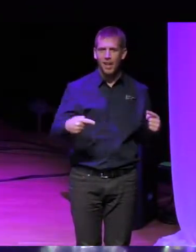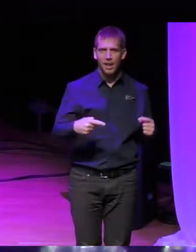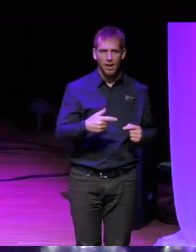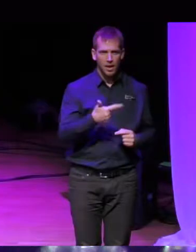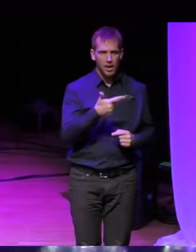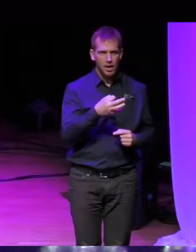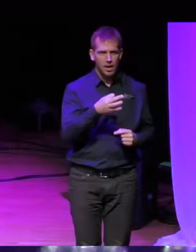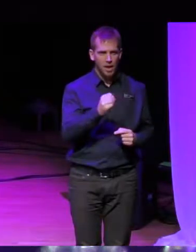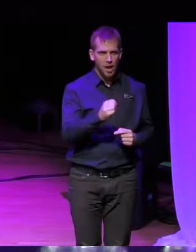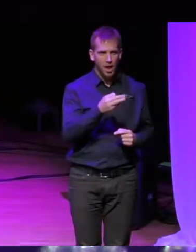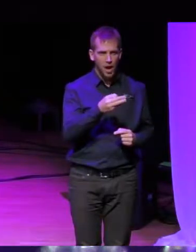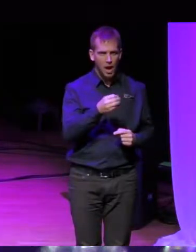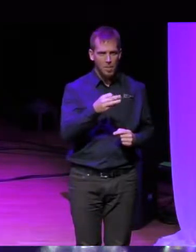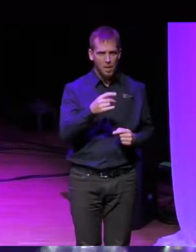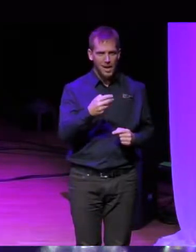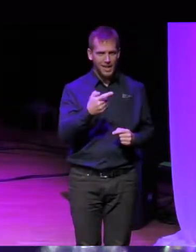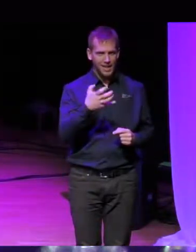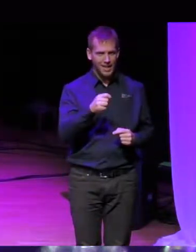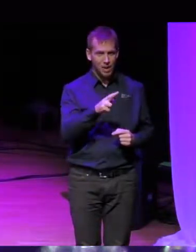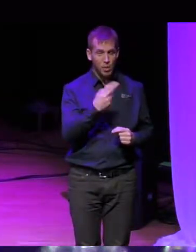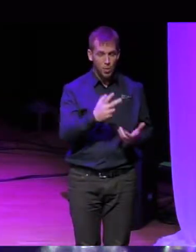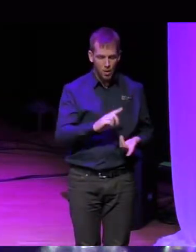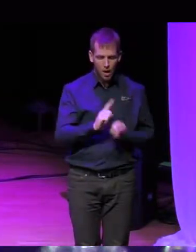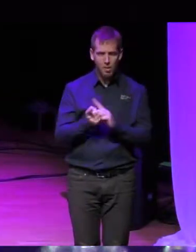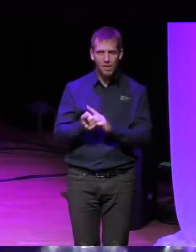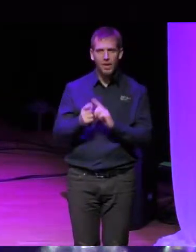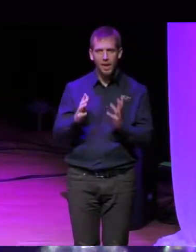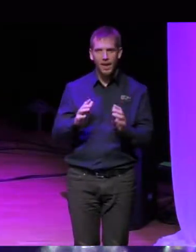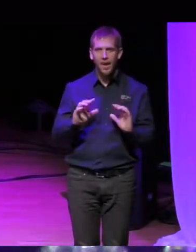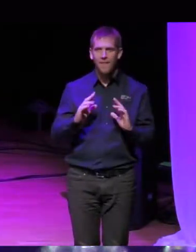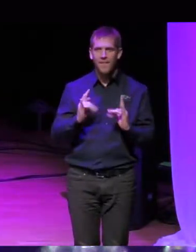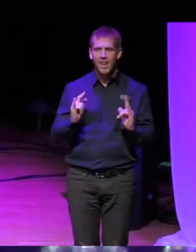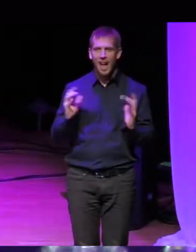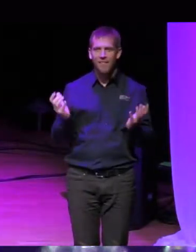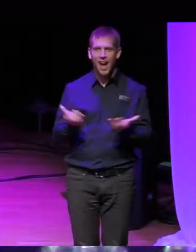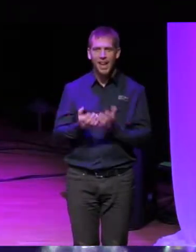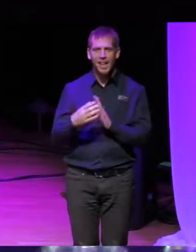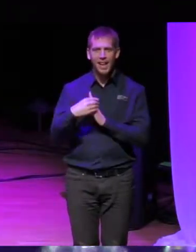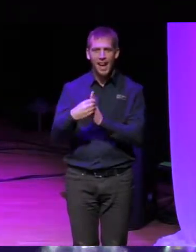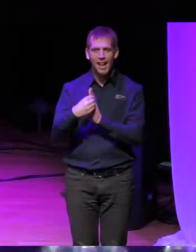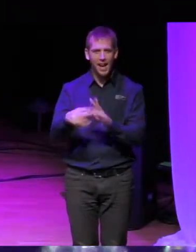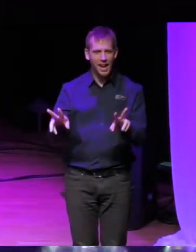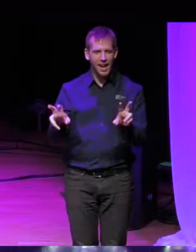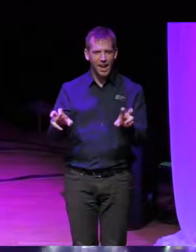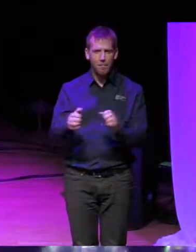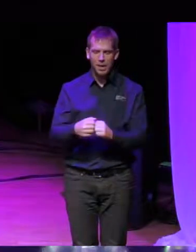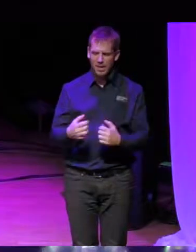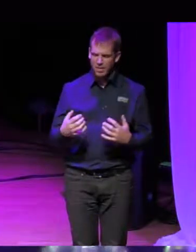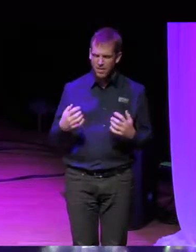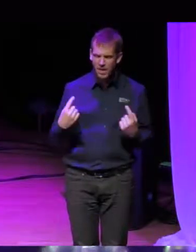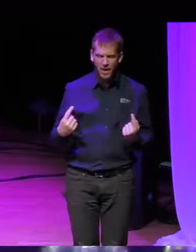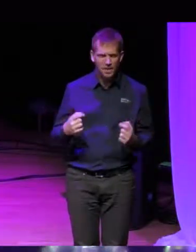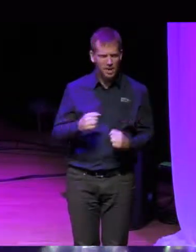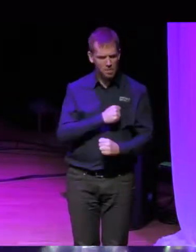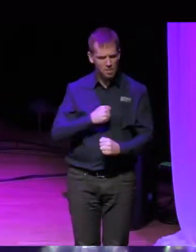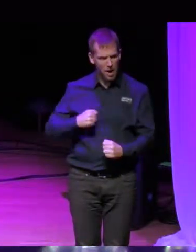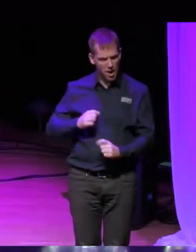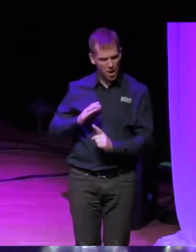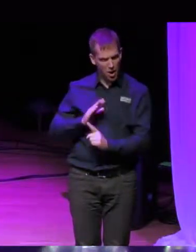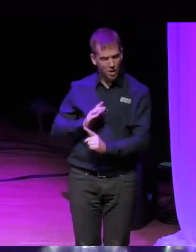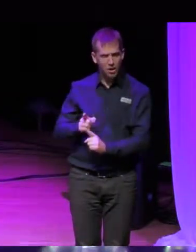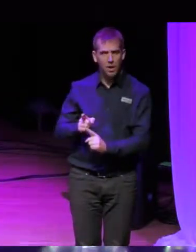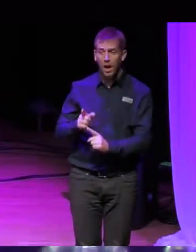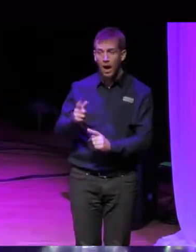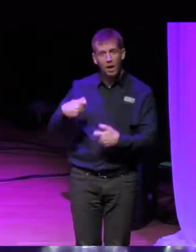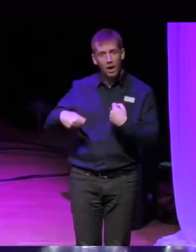Now, he would become the leader of the free world with enormous powers in his hands. He had run a campaign where he promised to